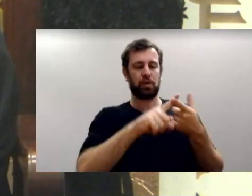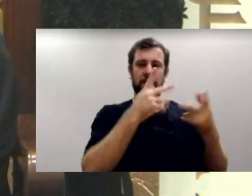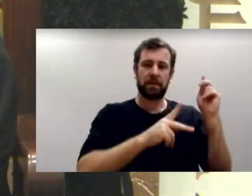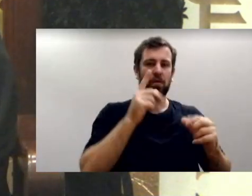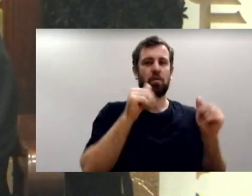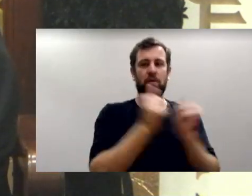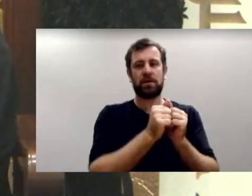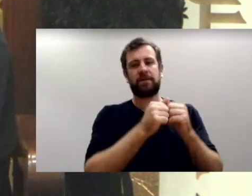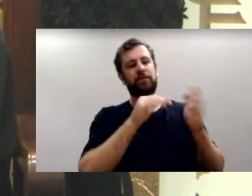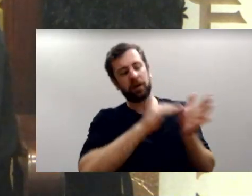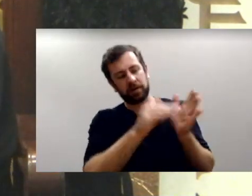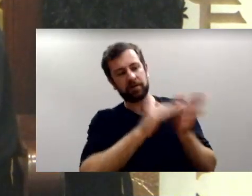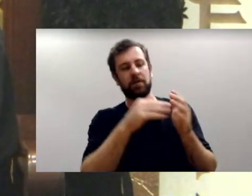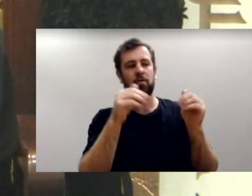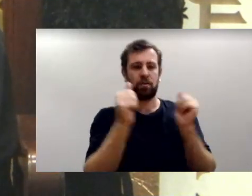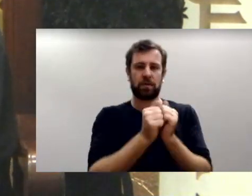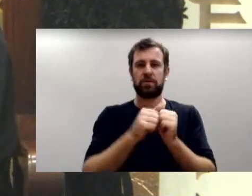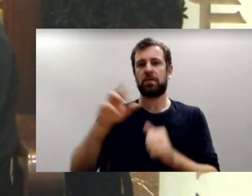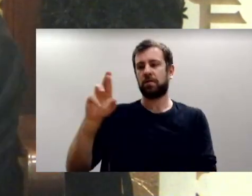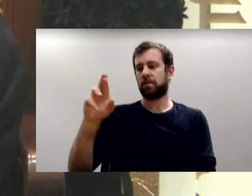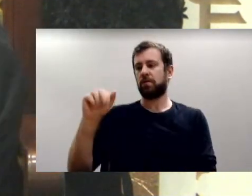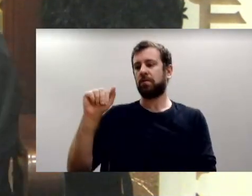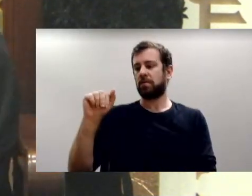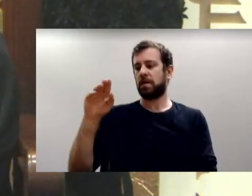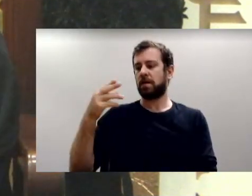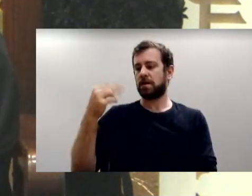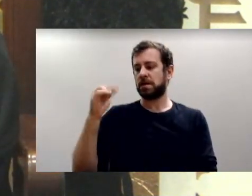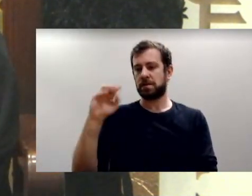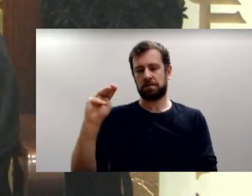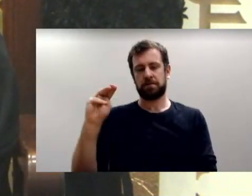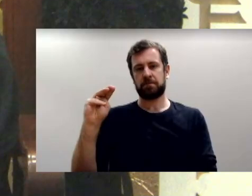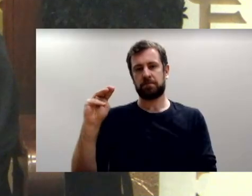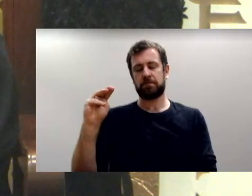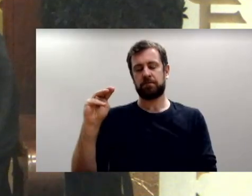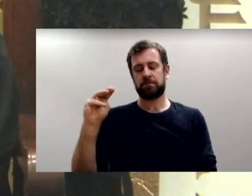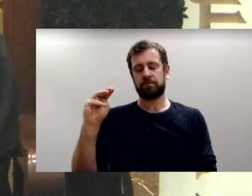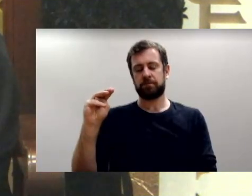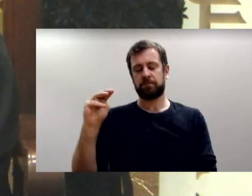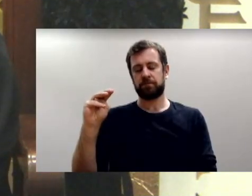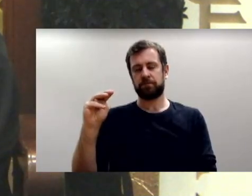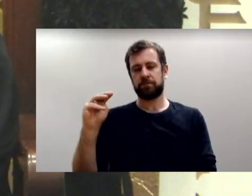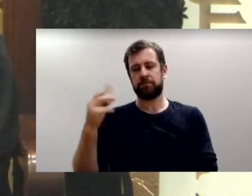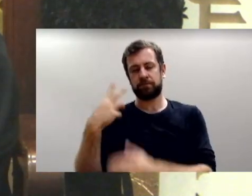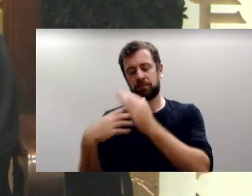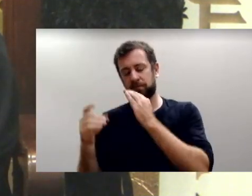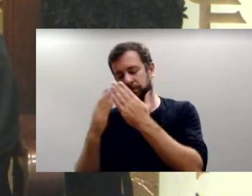forgiveness and Rahim and merciful. Salawat par naik bara.